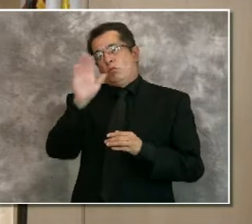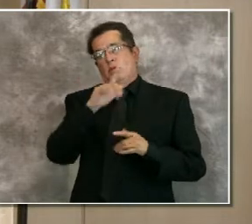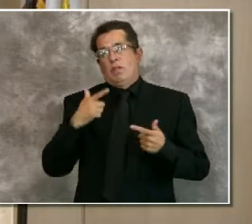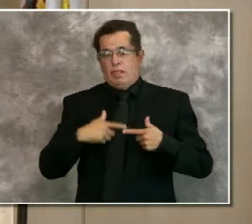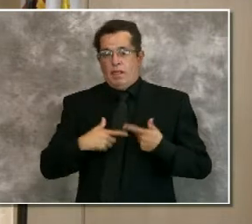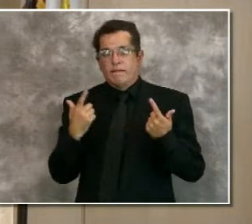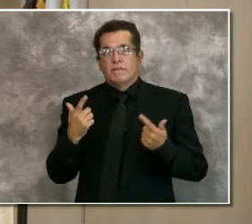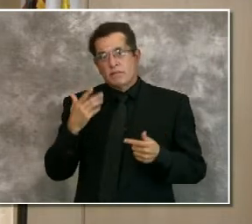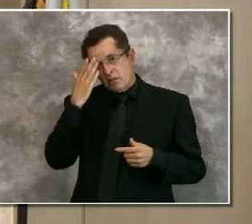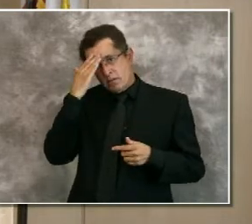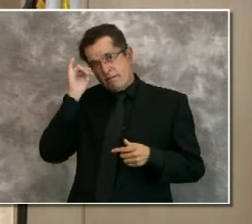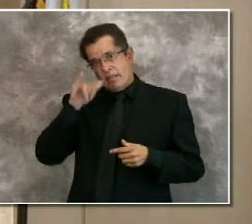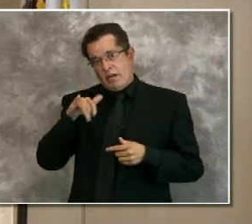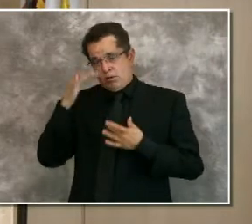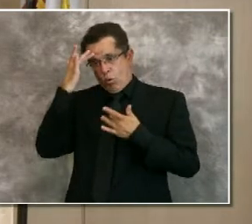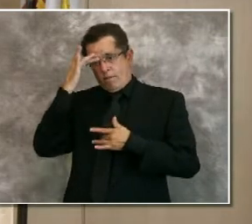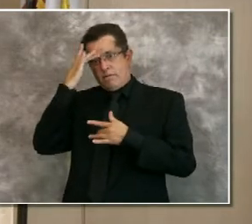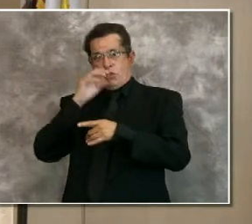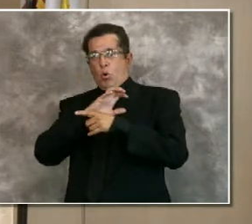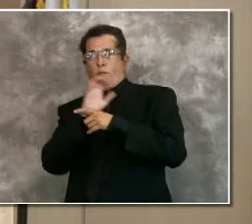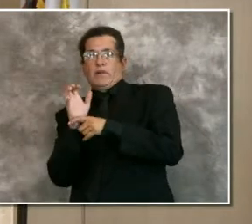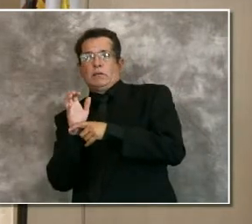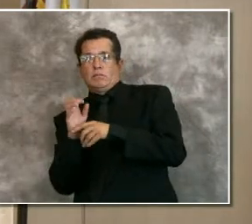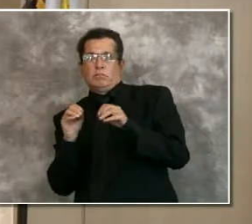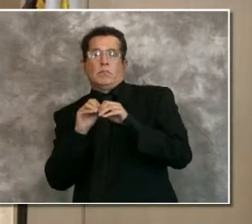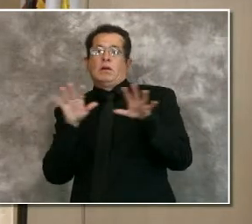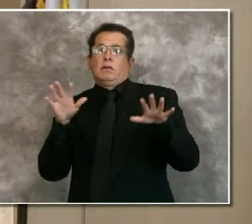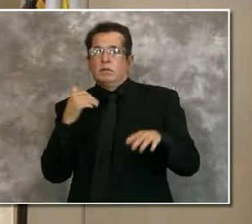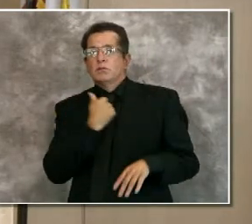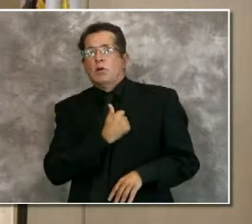to COVID-19 during this pandemic.